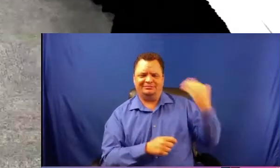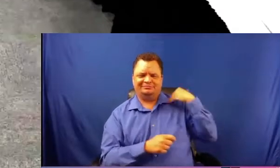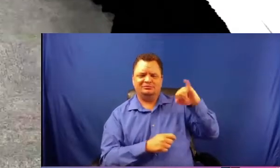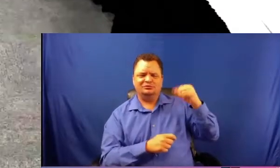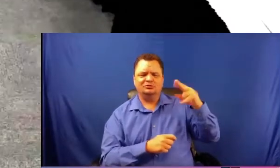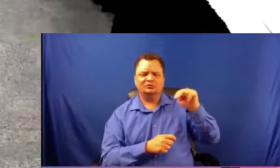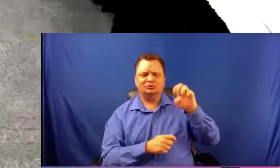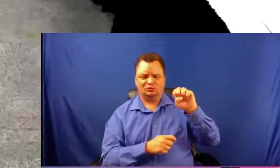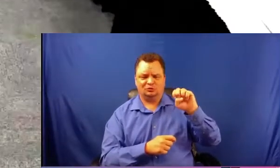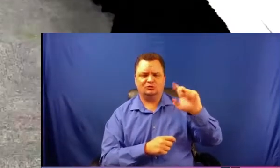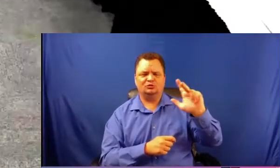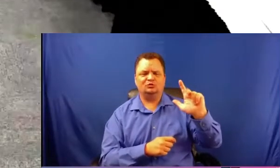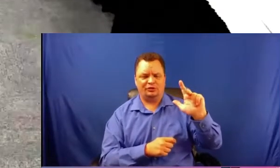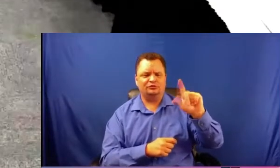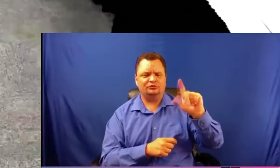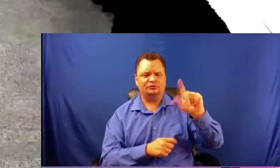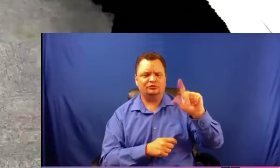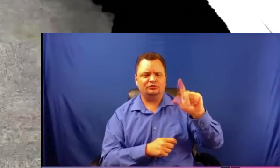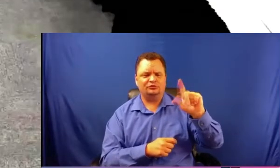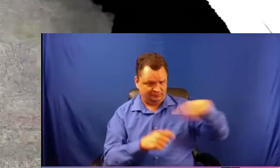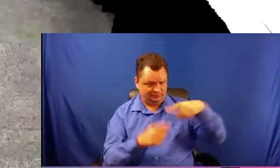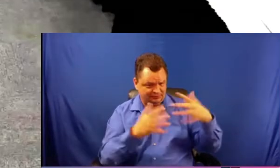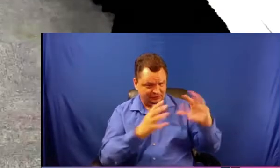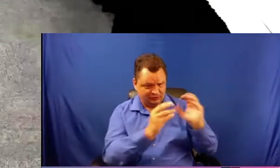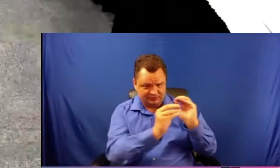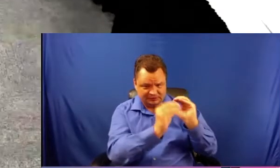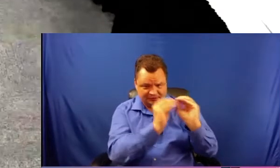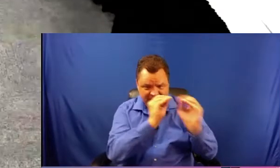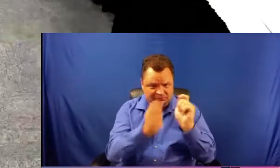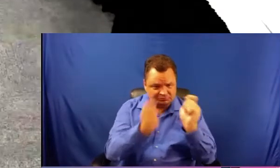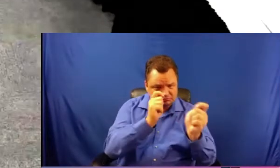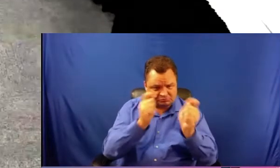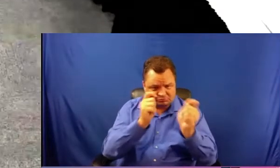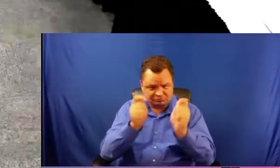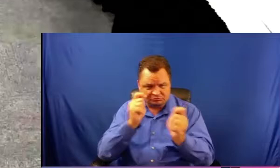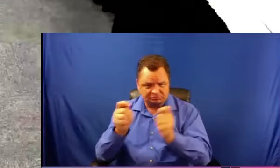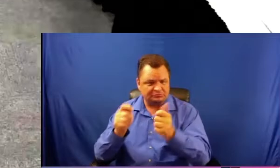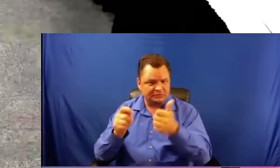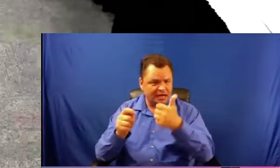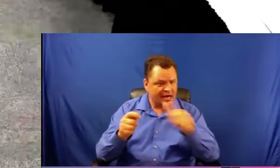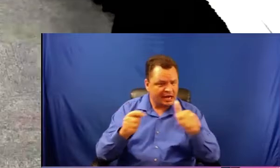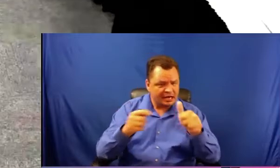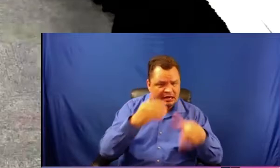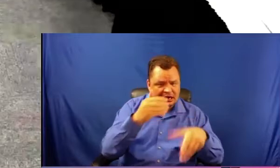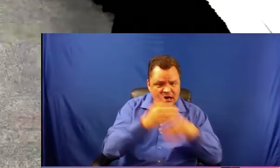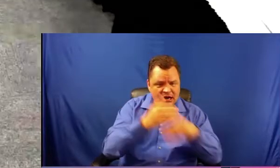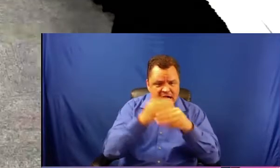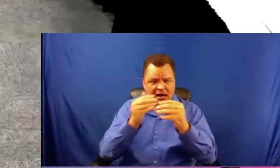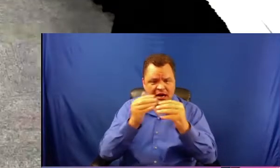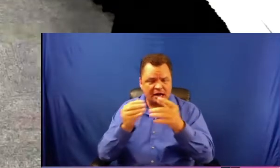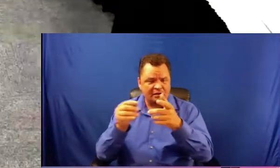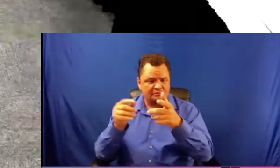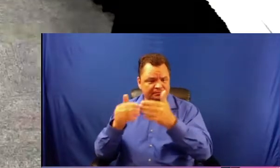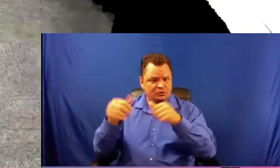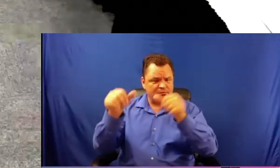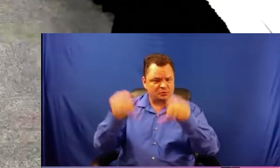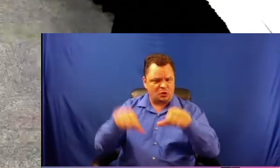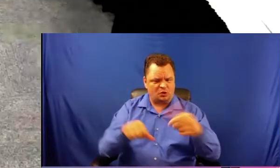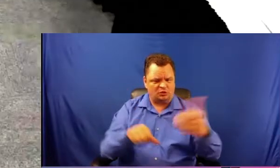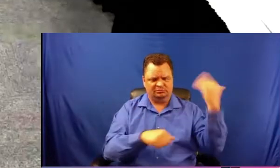corrections, additions, deletions, comments? Otherwise, I'll entertain a motion to